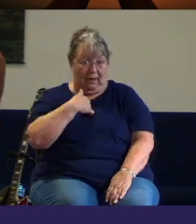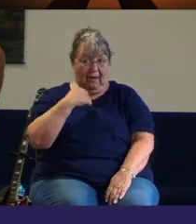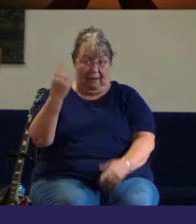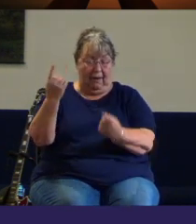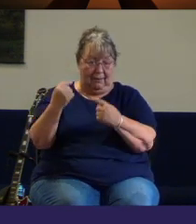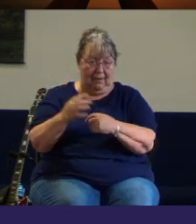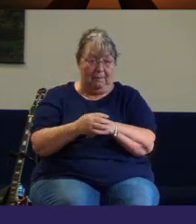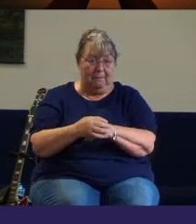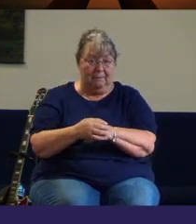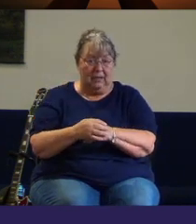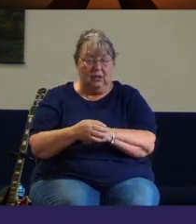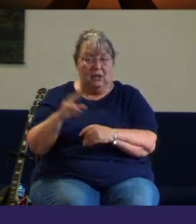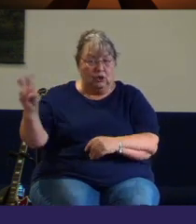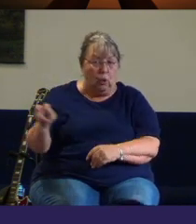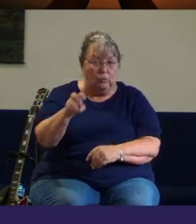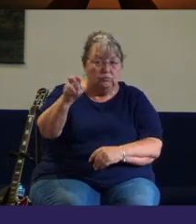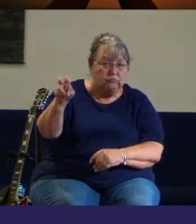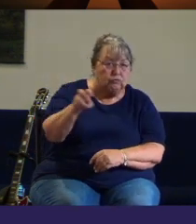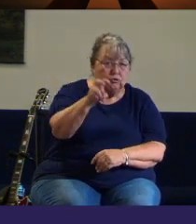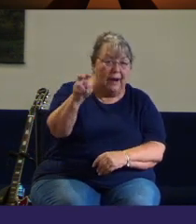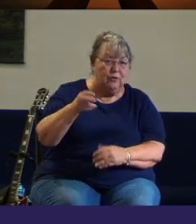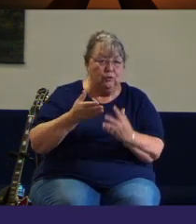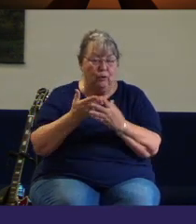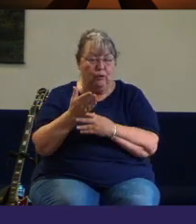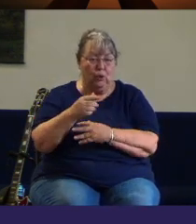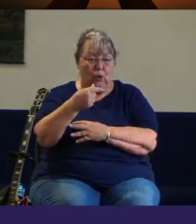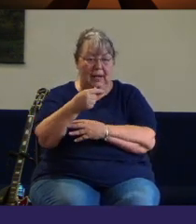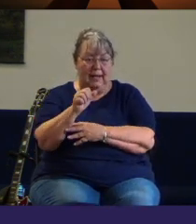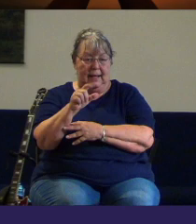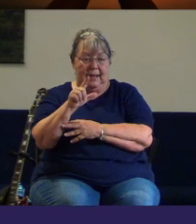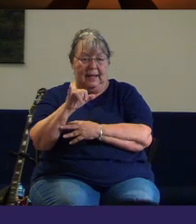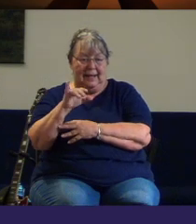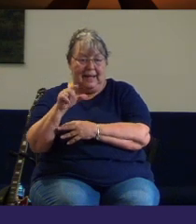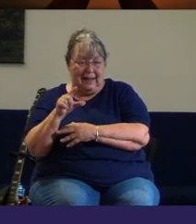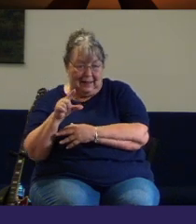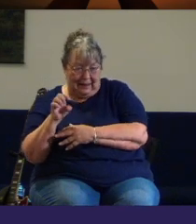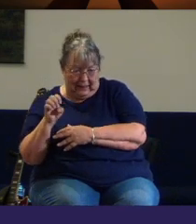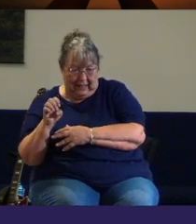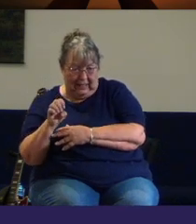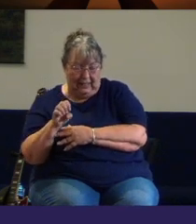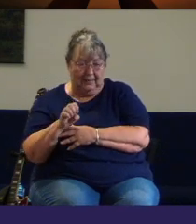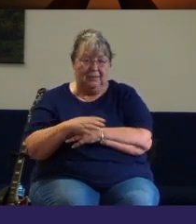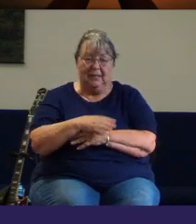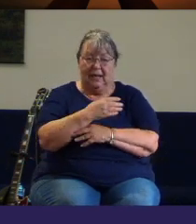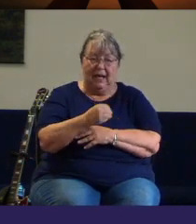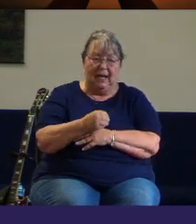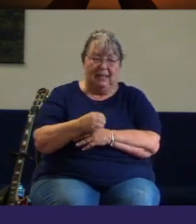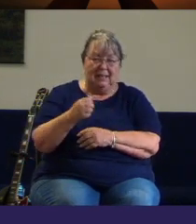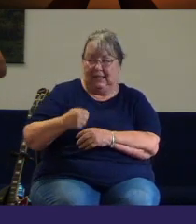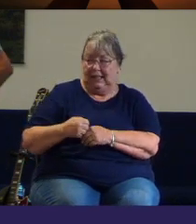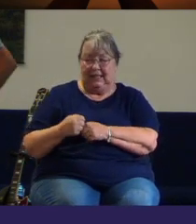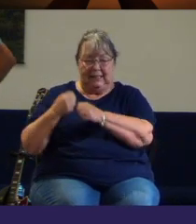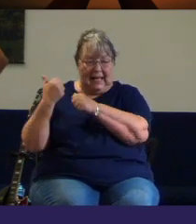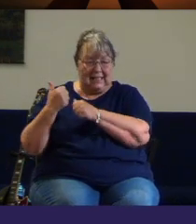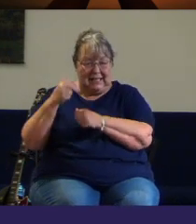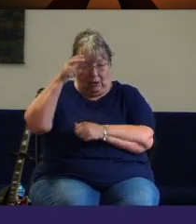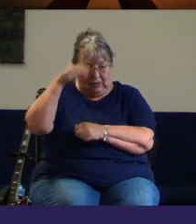come." So he traveled throughout Galilee, preaching in their synagogues and driving out demons.